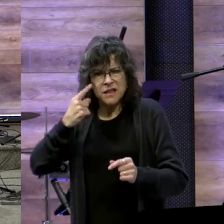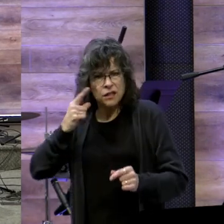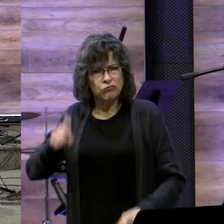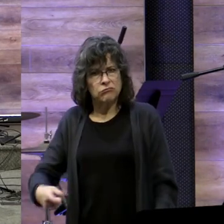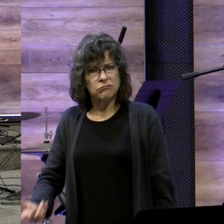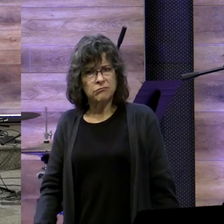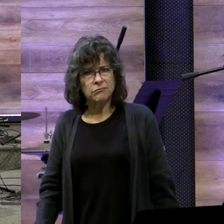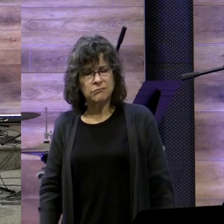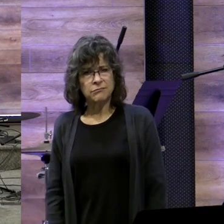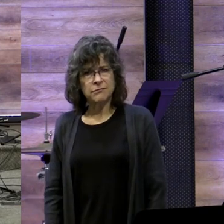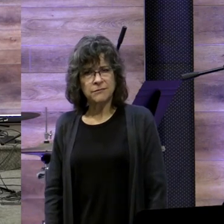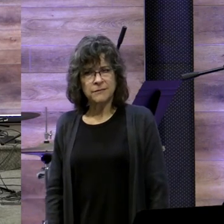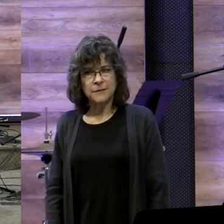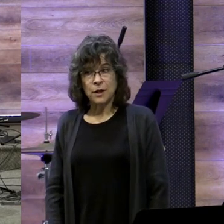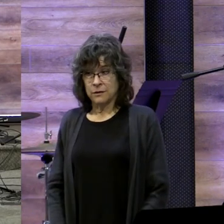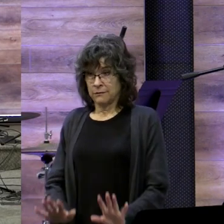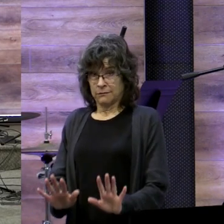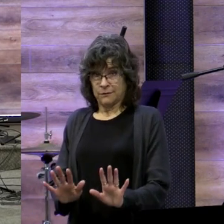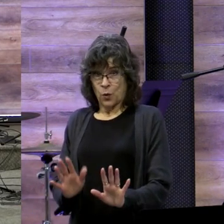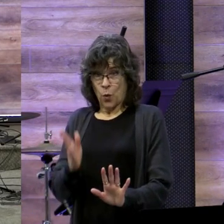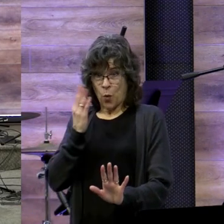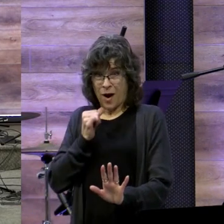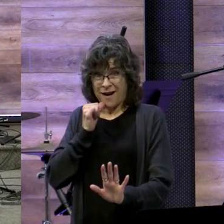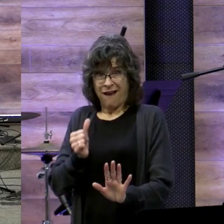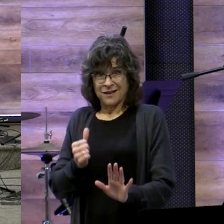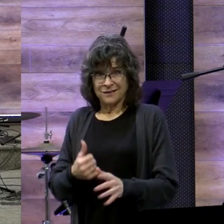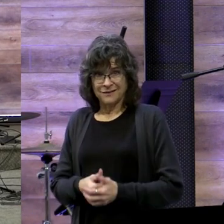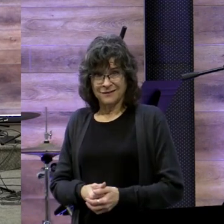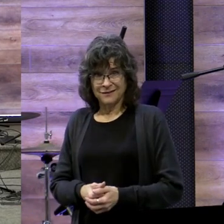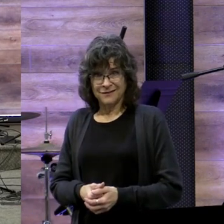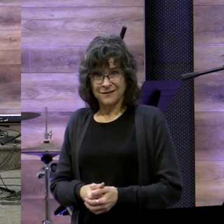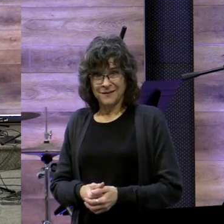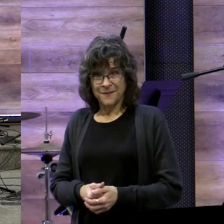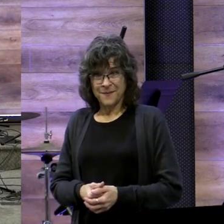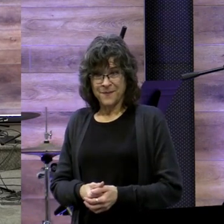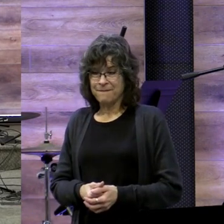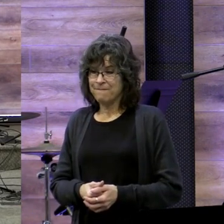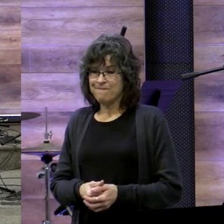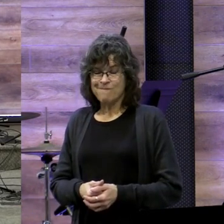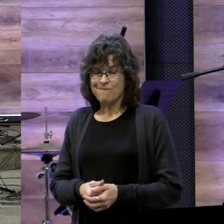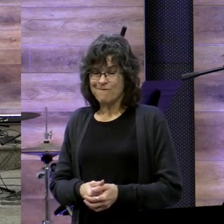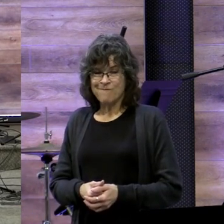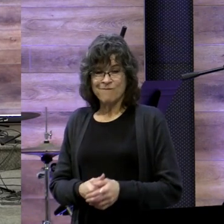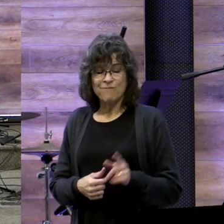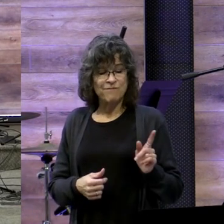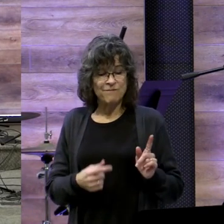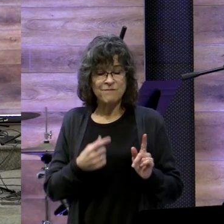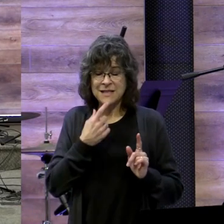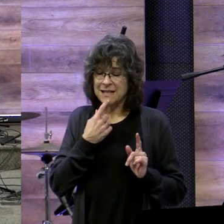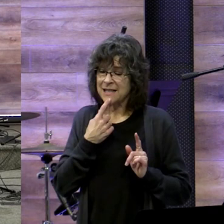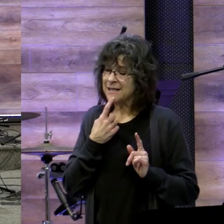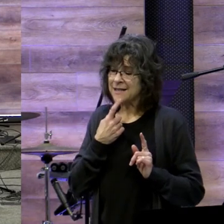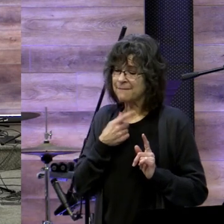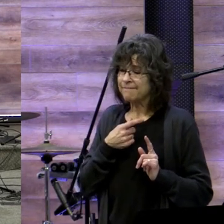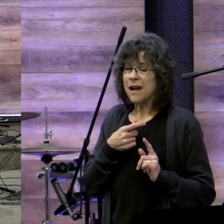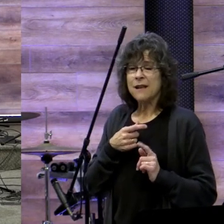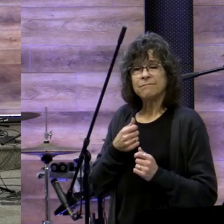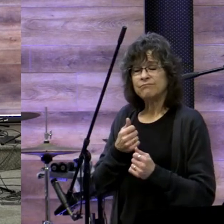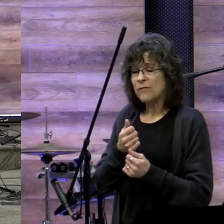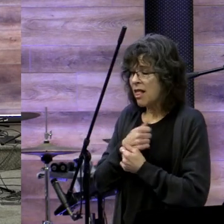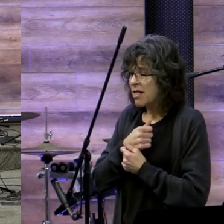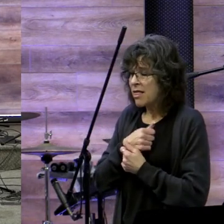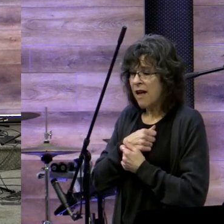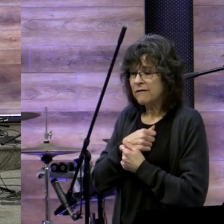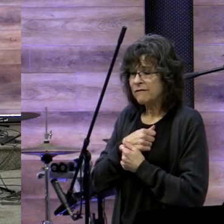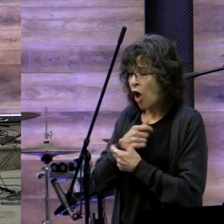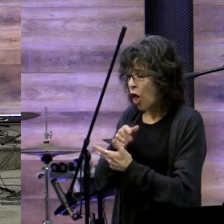to do. Drop everything and go heal him. But we read, he loved Martha and Mary